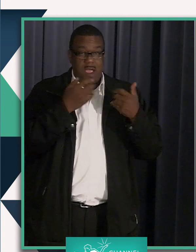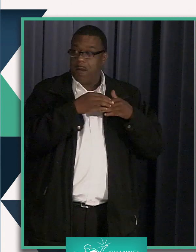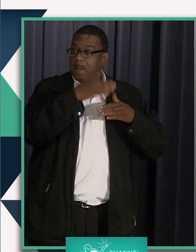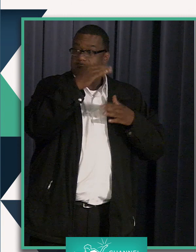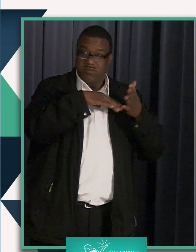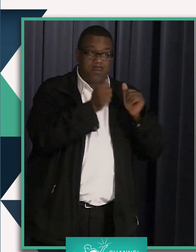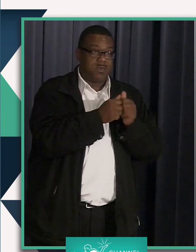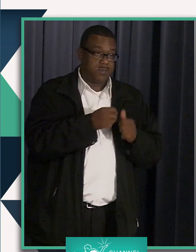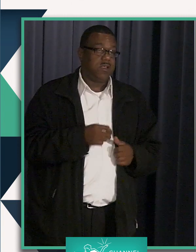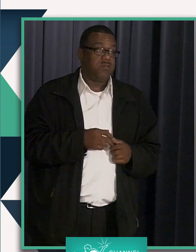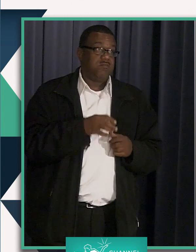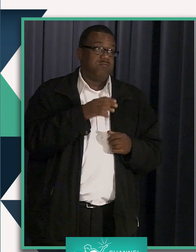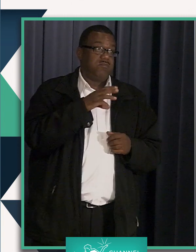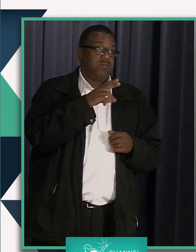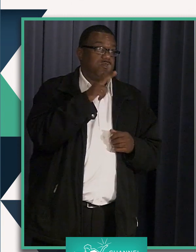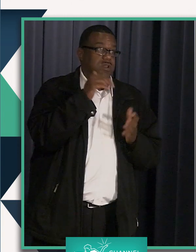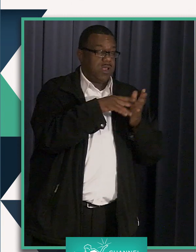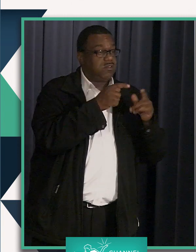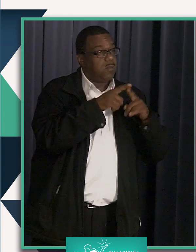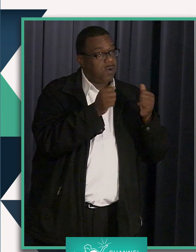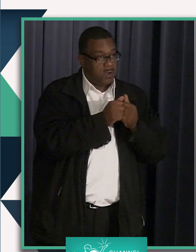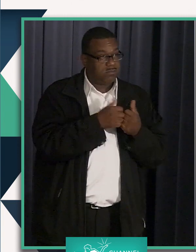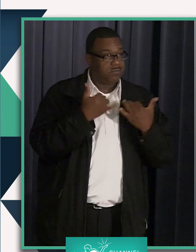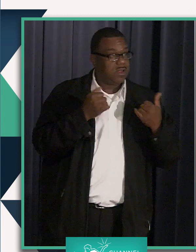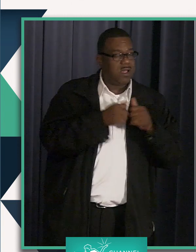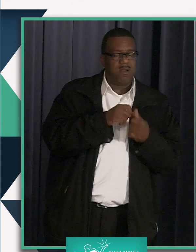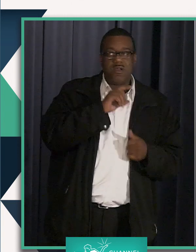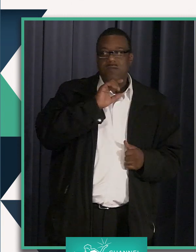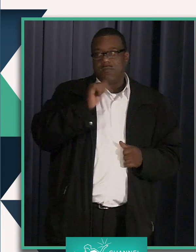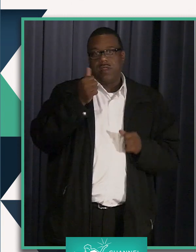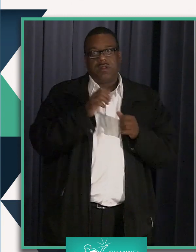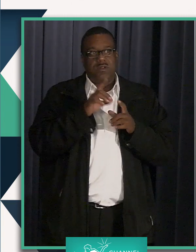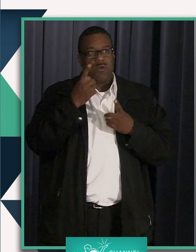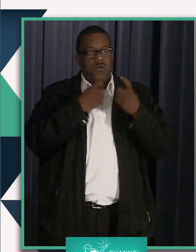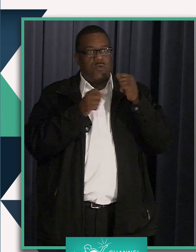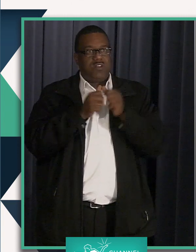Okay, understood. Thank you. Okay. The next question is kind of broad. It